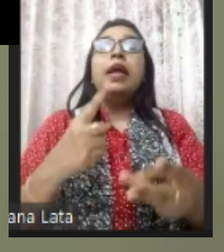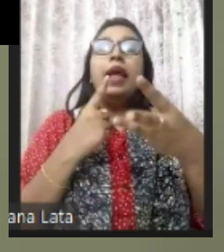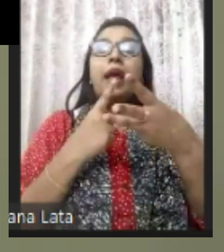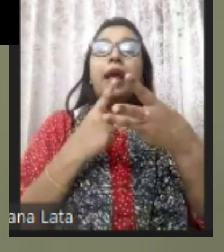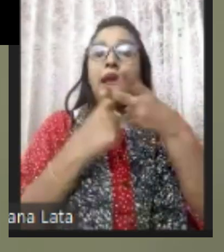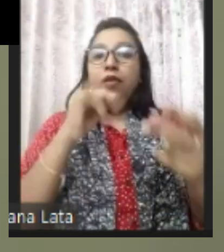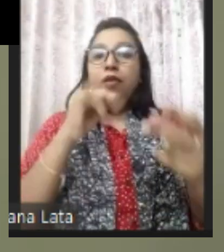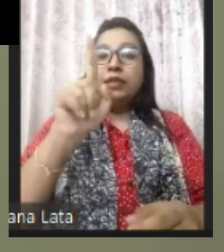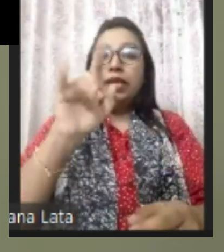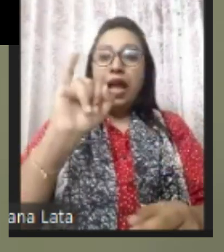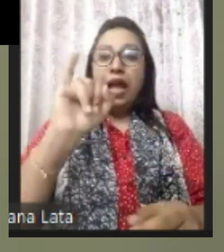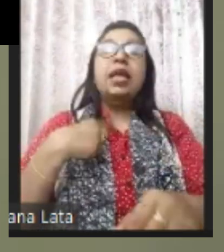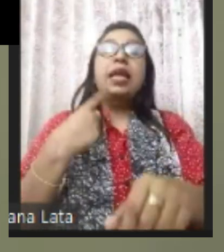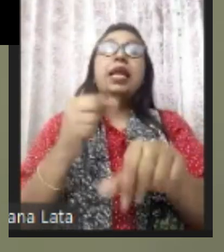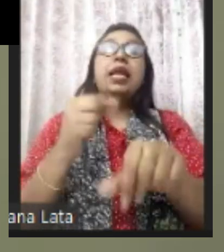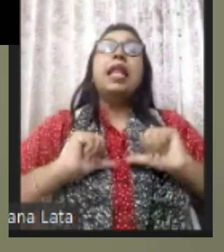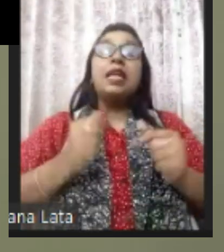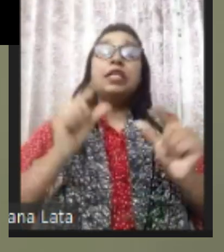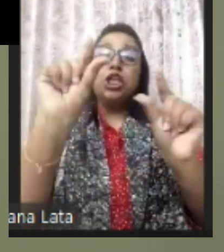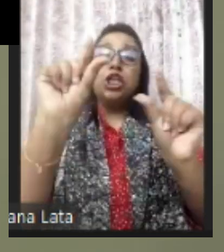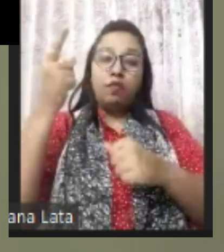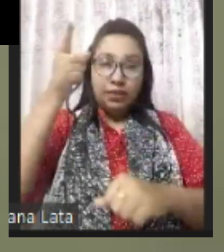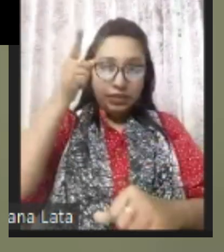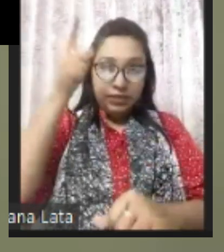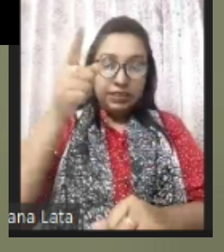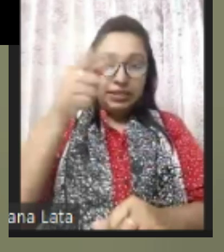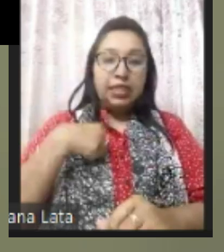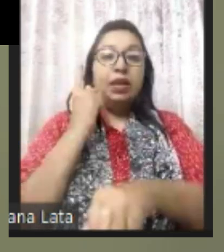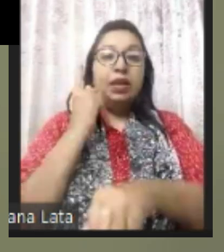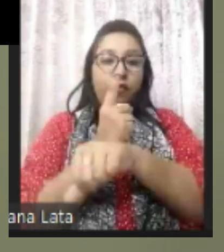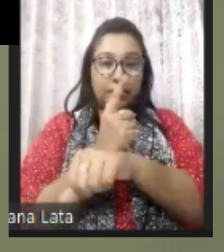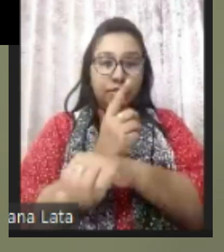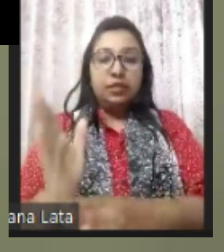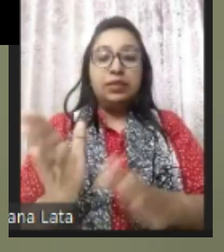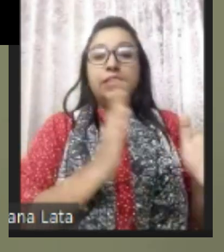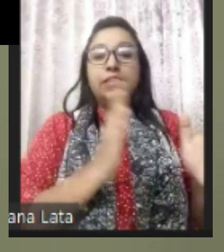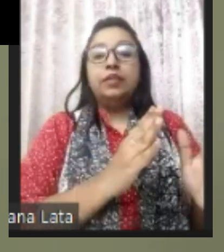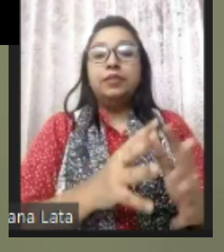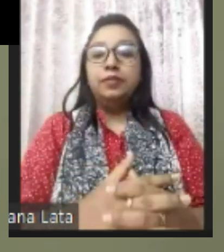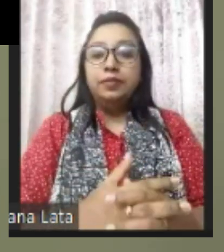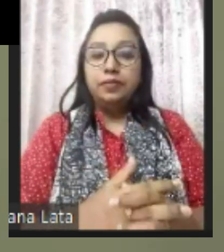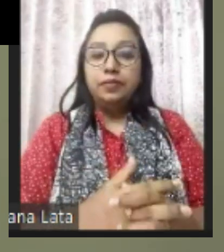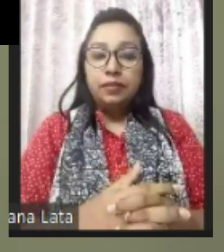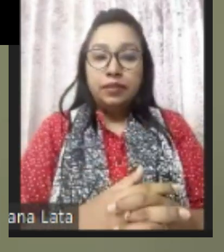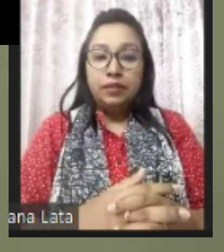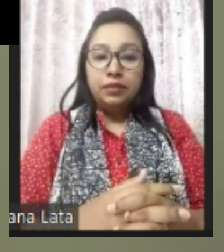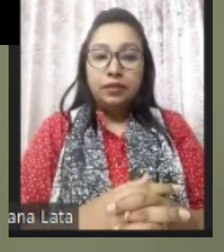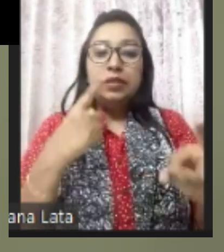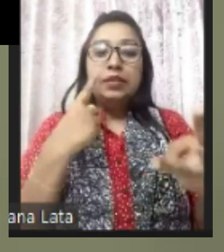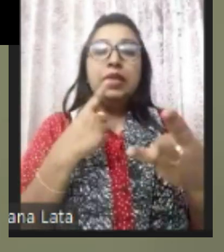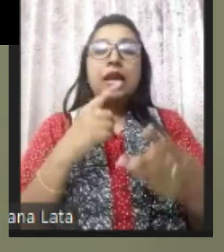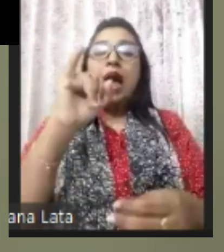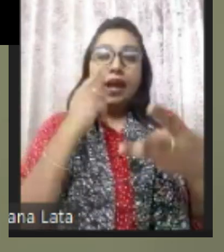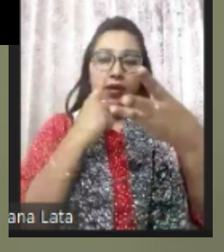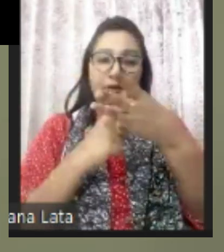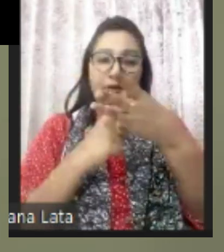Mr. Asfar Adib, Senior Member of the Institute of Electrical and Electronics Engineers, IEEE, and member